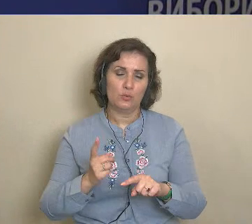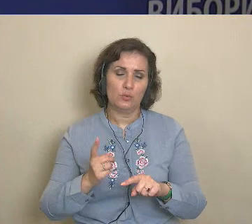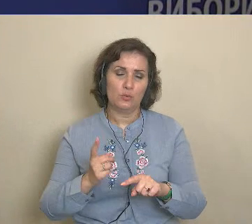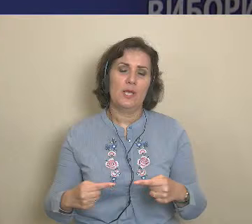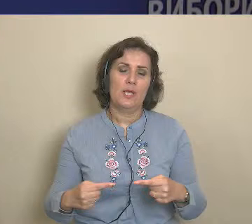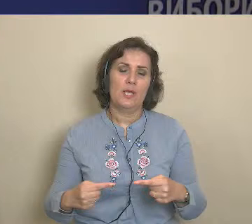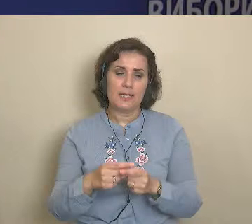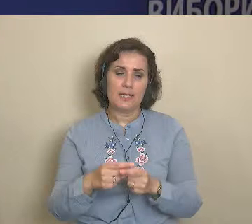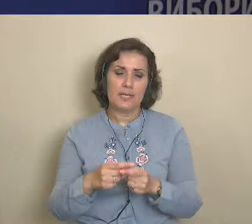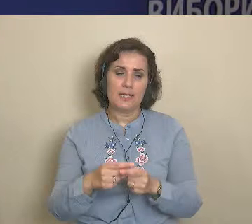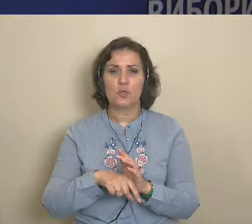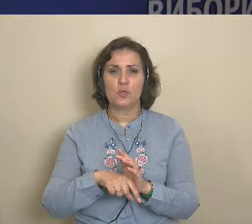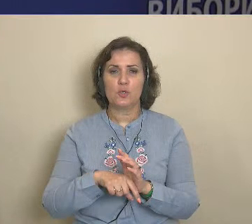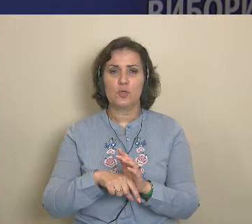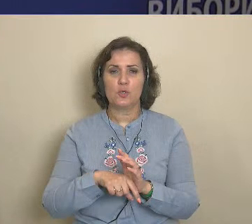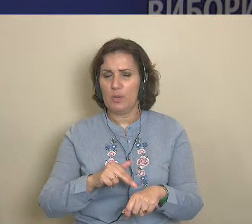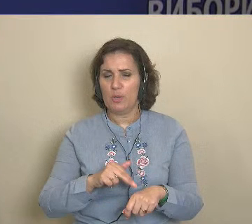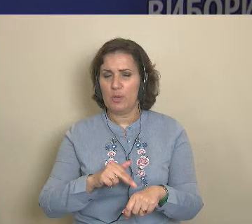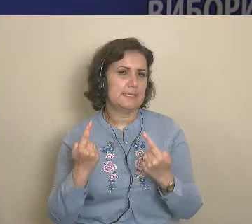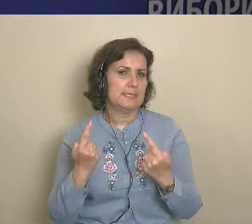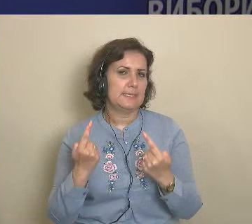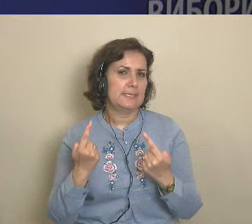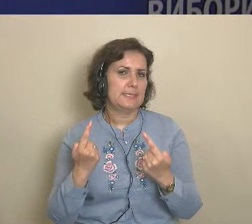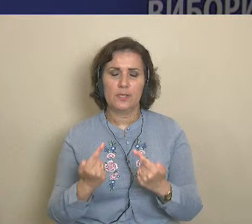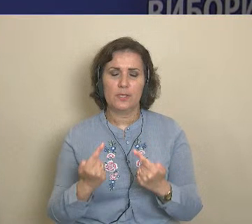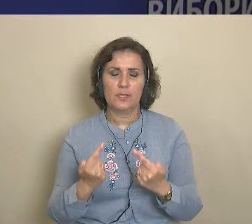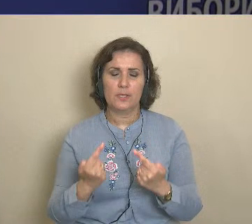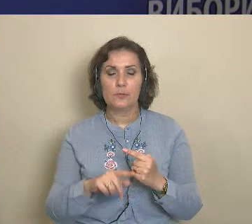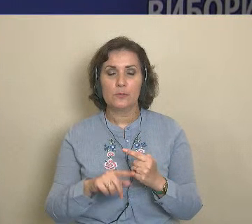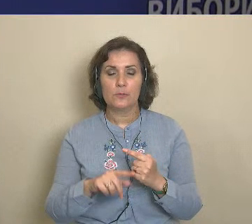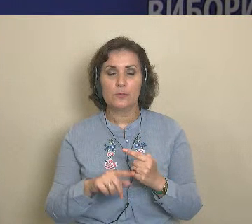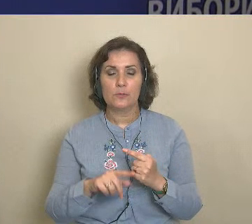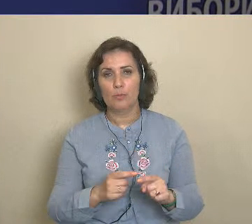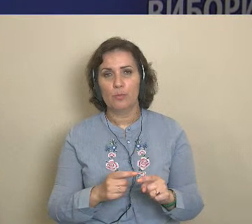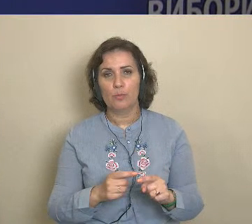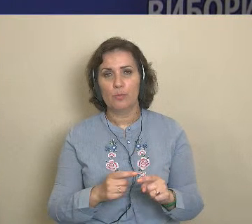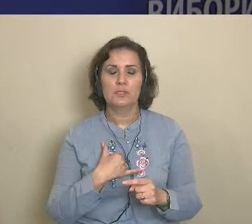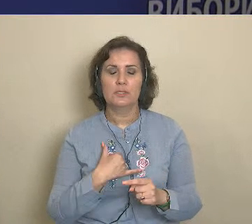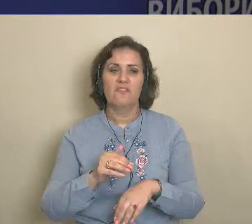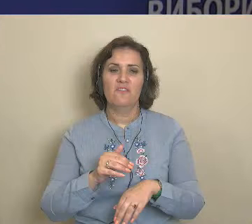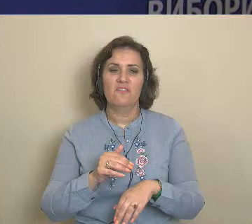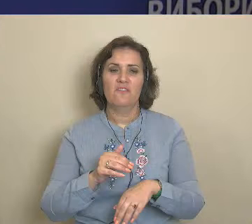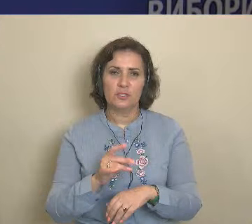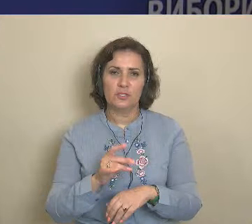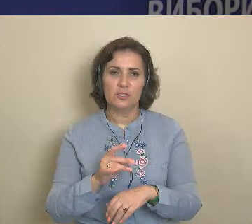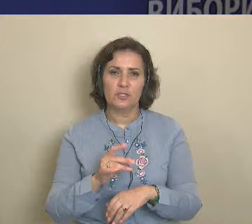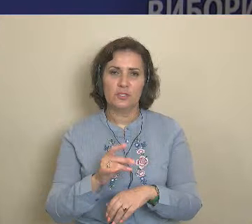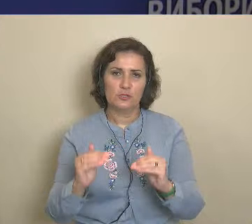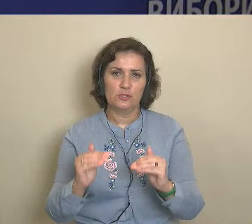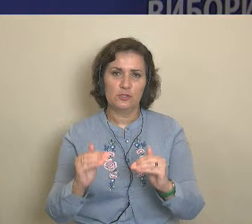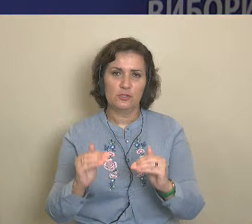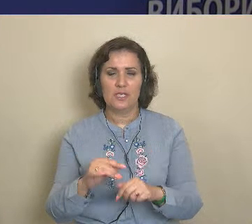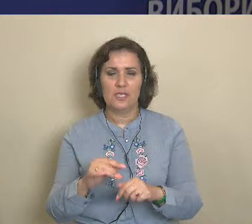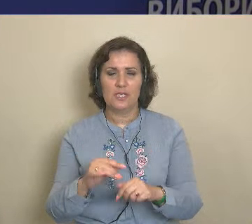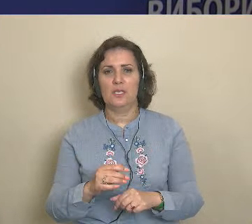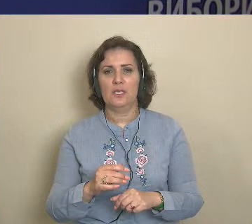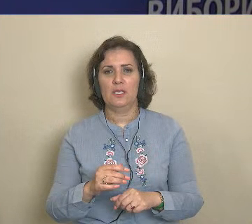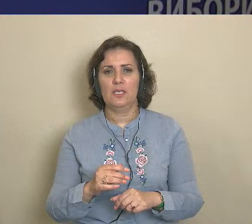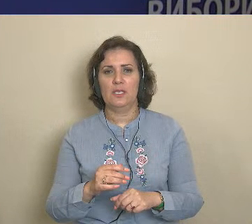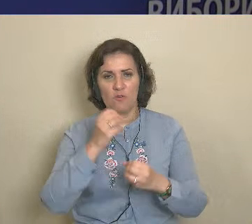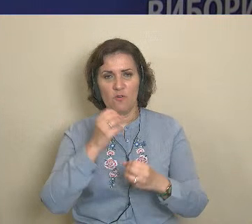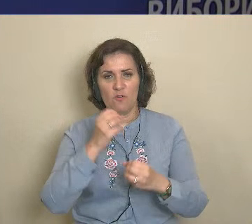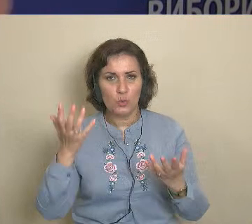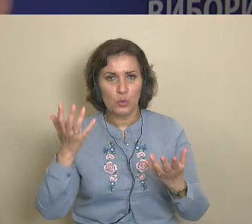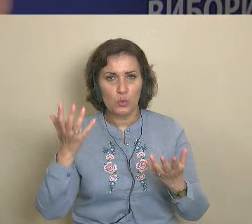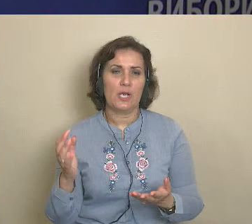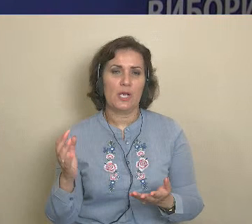also promulgated after the voting. And the role of national police is very substantial here. Well, actually, we